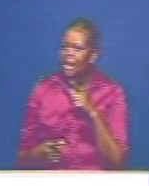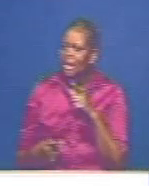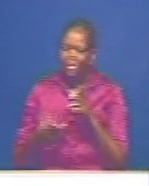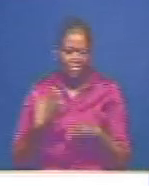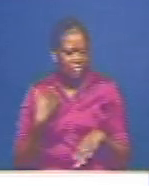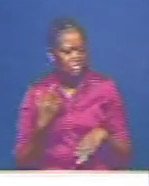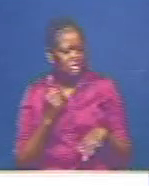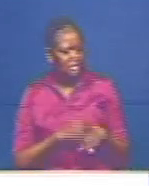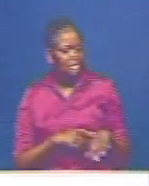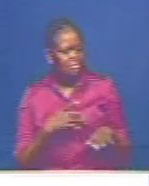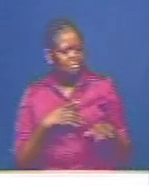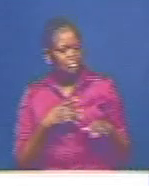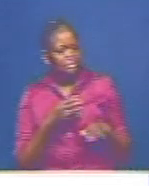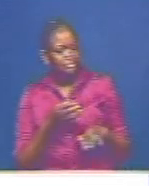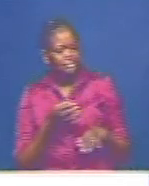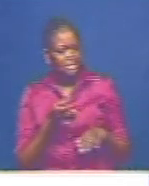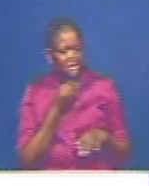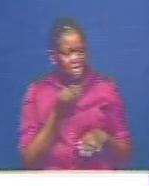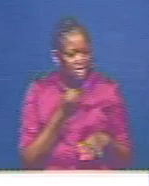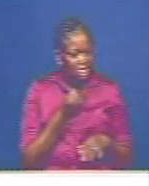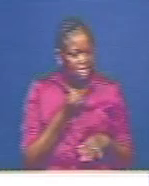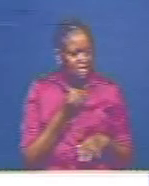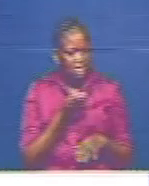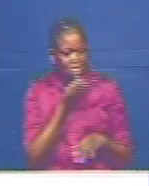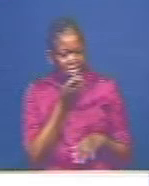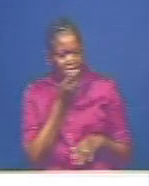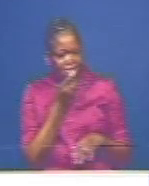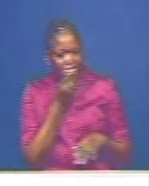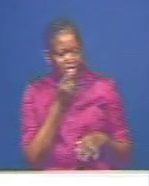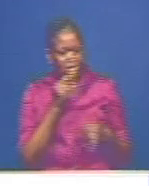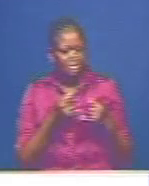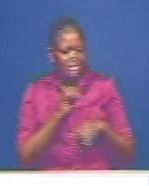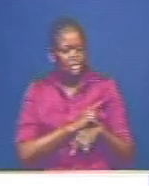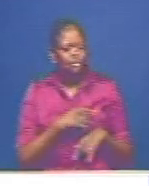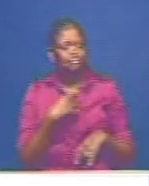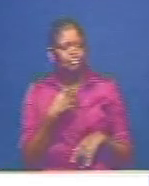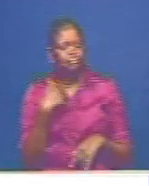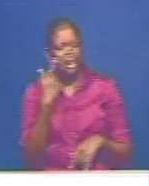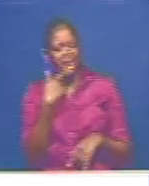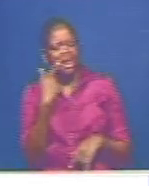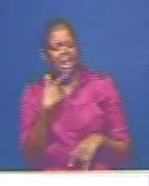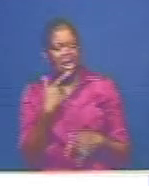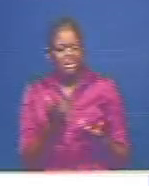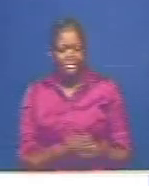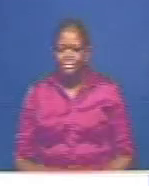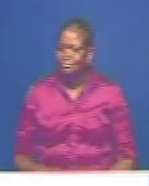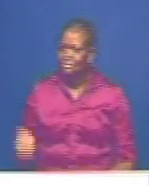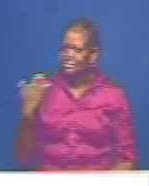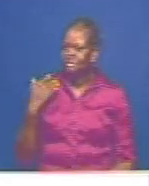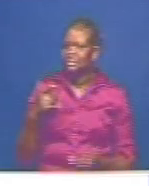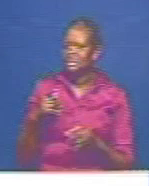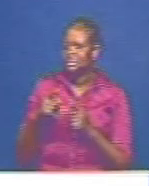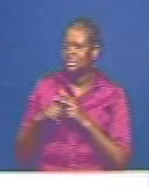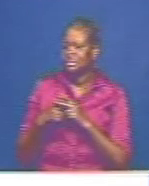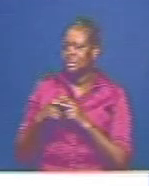dining, yes, entertainment days. Amu ilikuwa drama festival. I was very, very timid at high school. So I actually really started